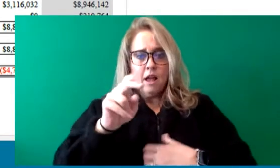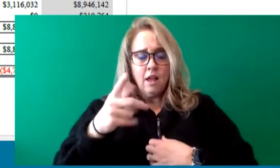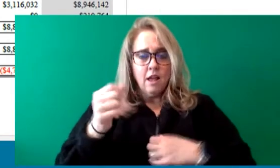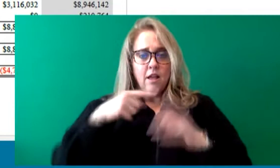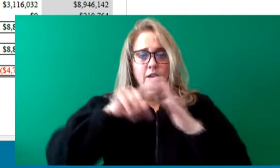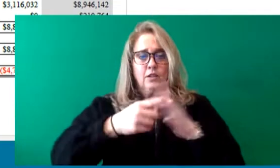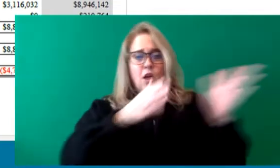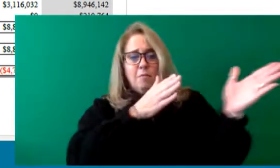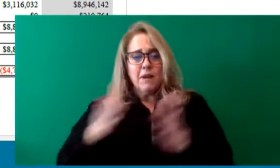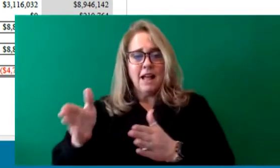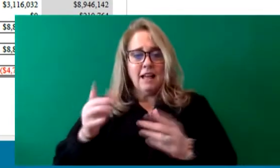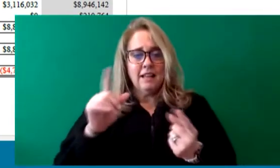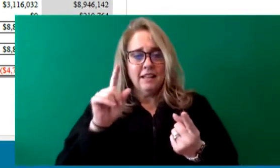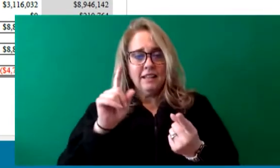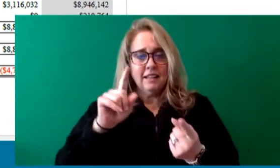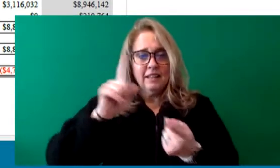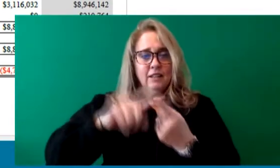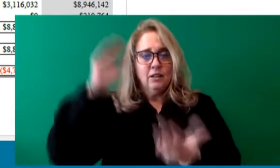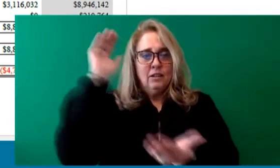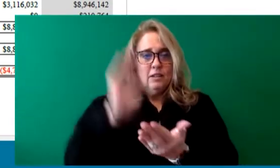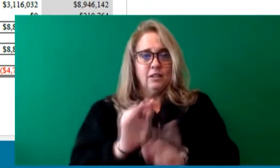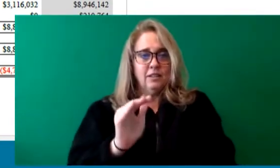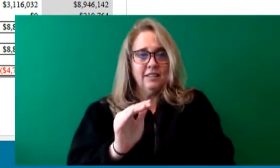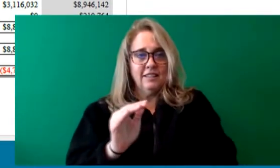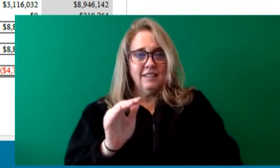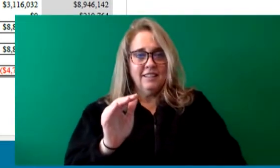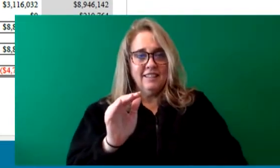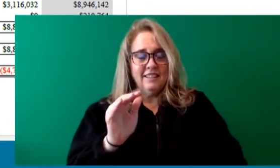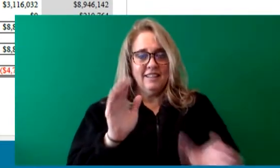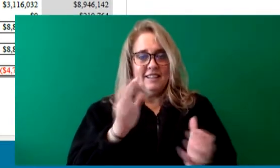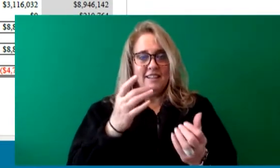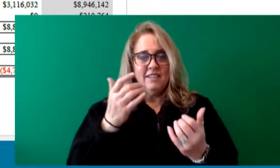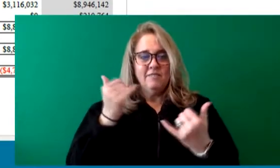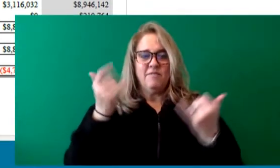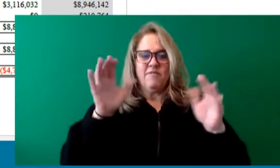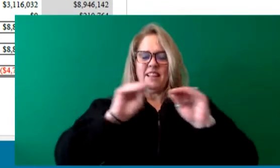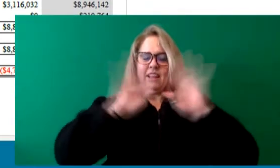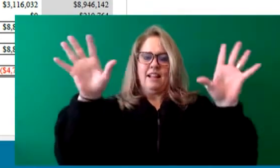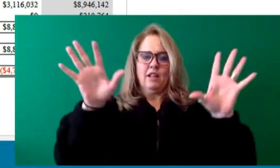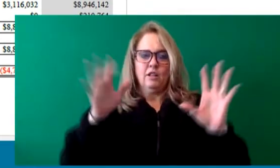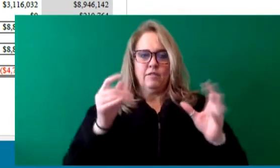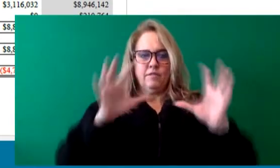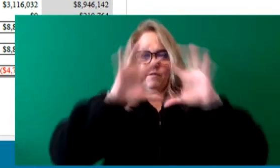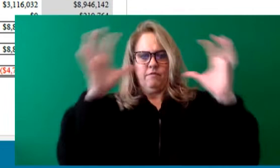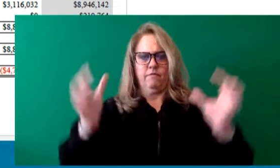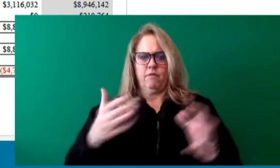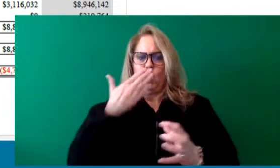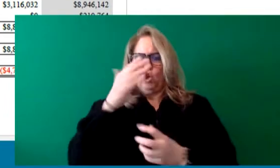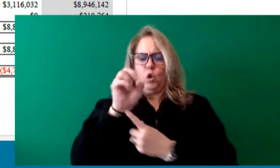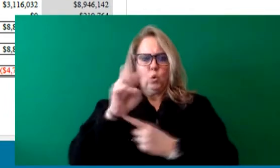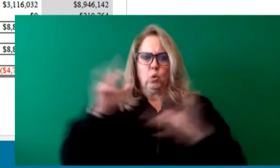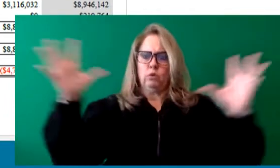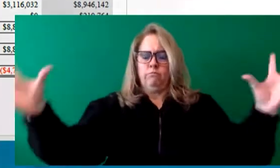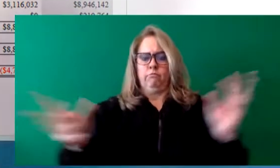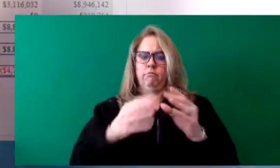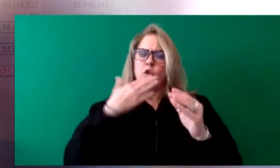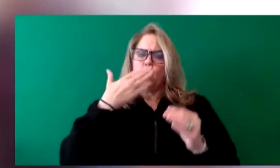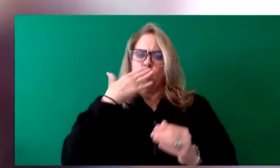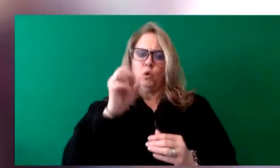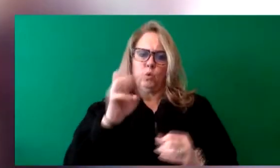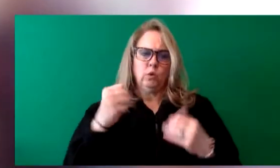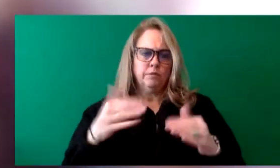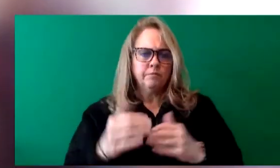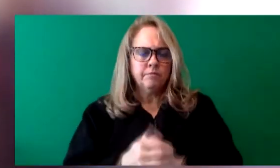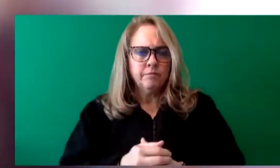original plan was to kind of decrease fund balance. So that is overall really good news. Do you guys have any questions on